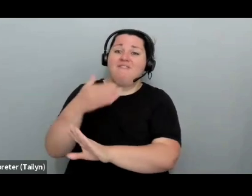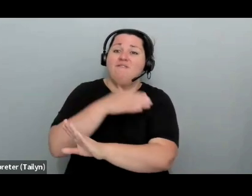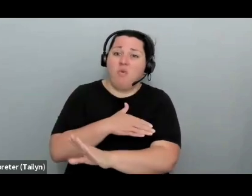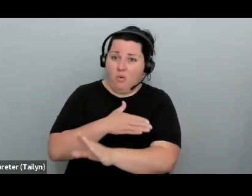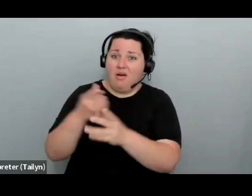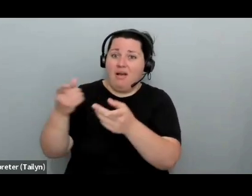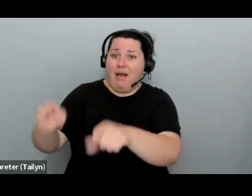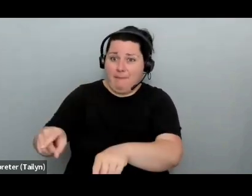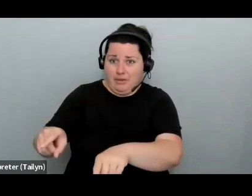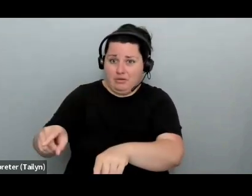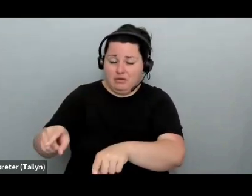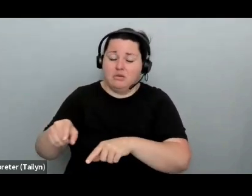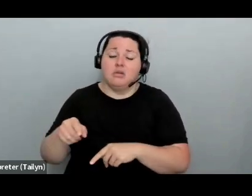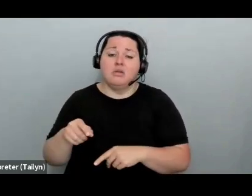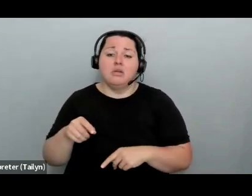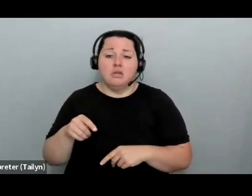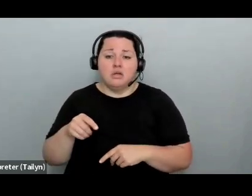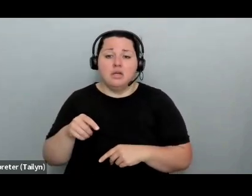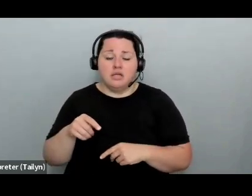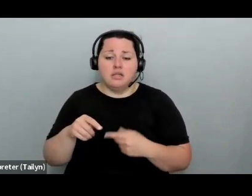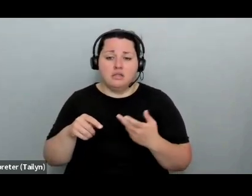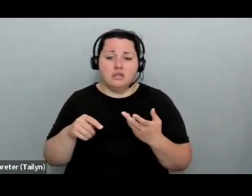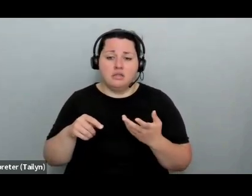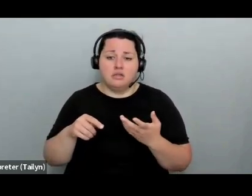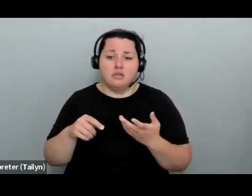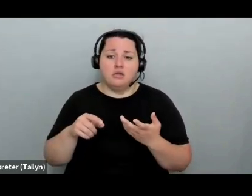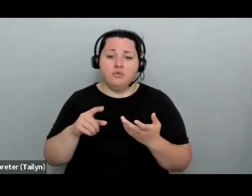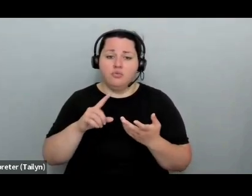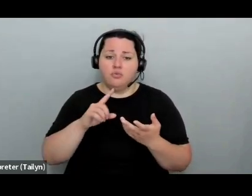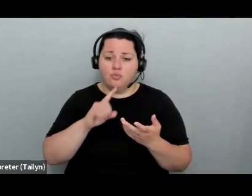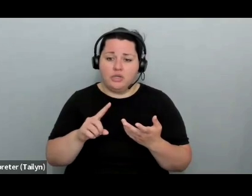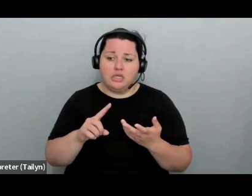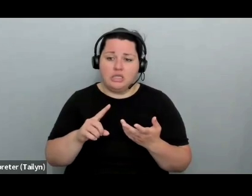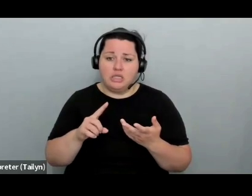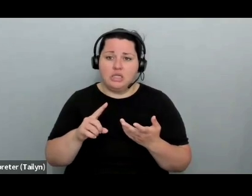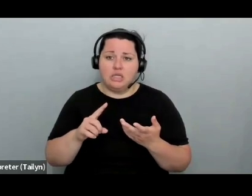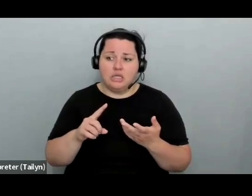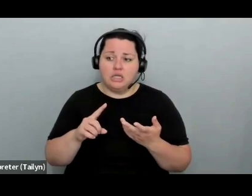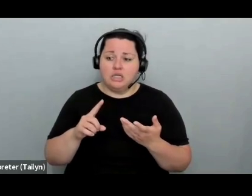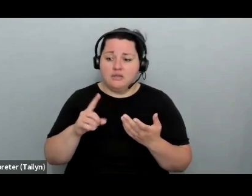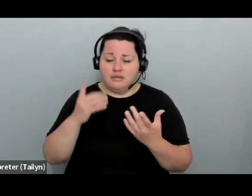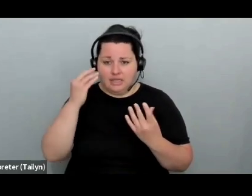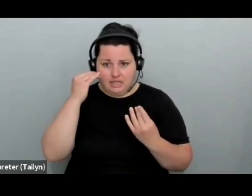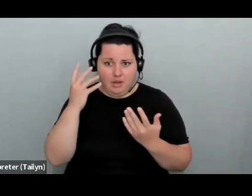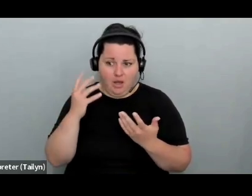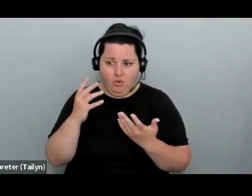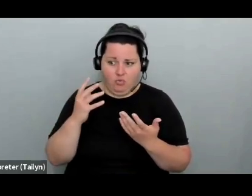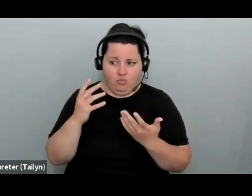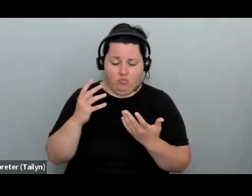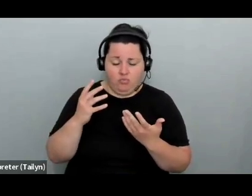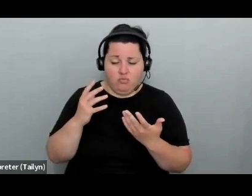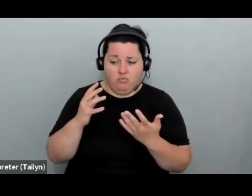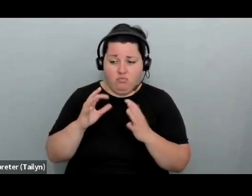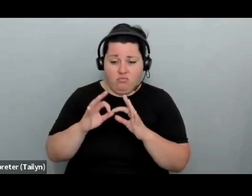crisis happens. And we're really looking at how can a family look